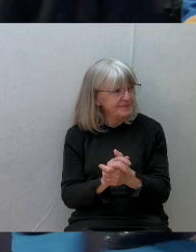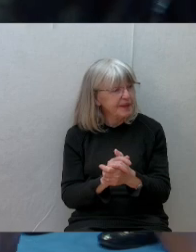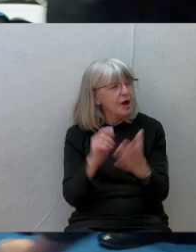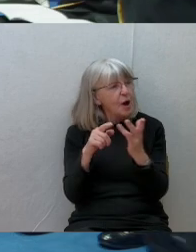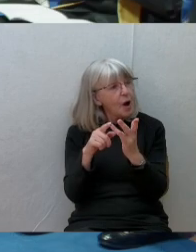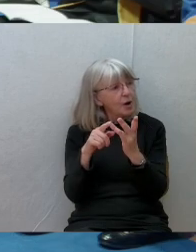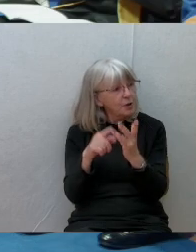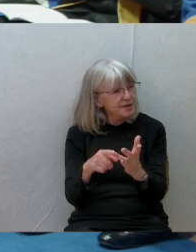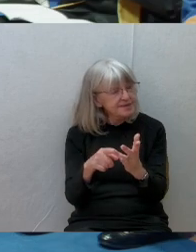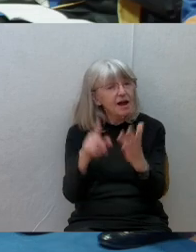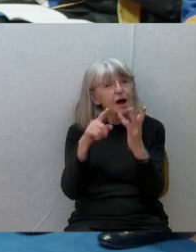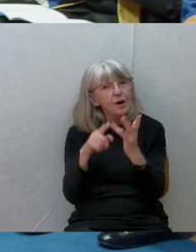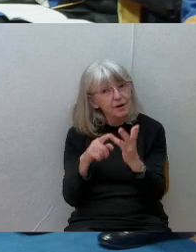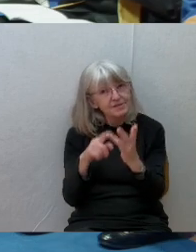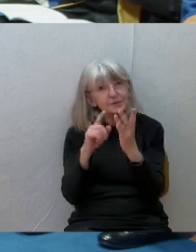Oluwasola Olasuyi.